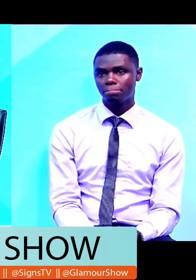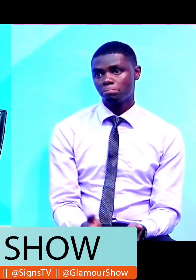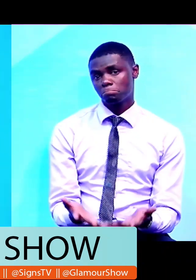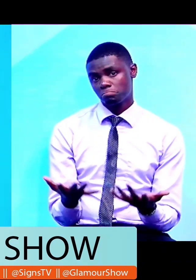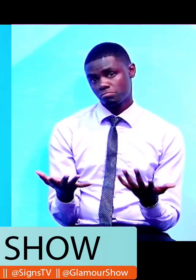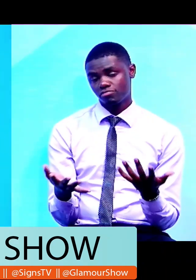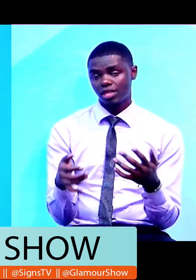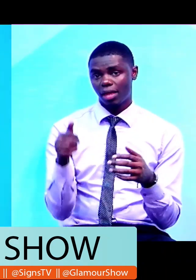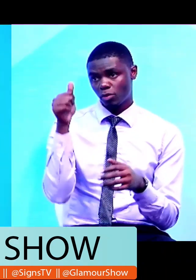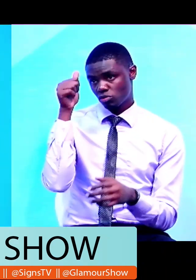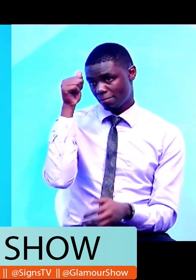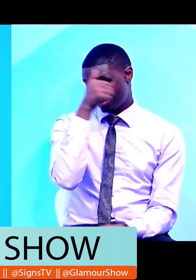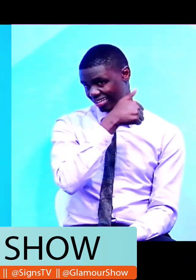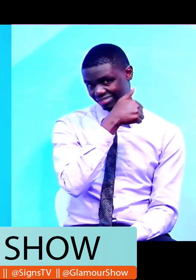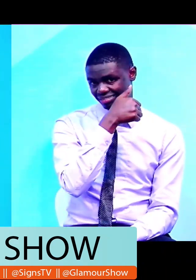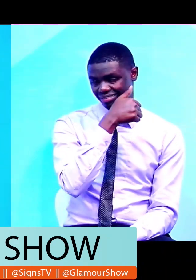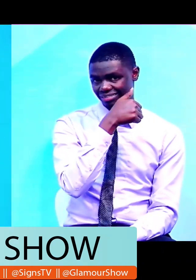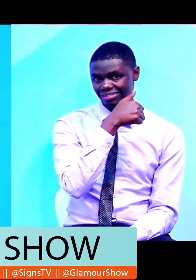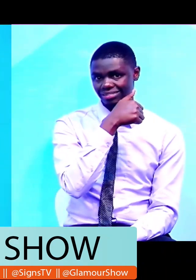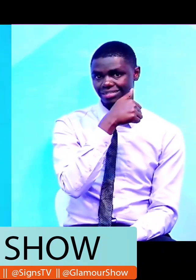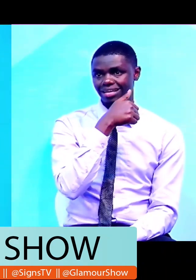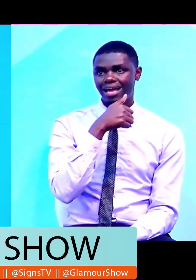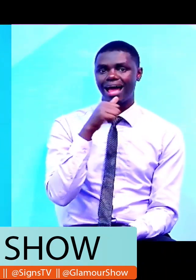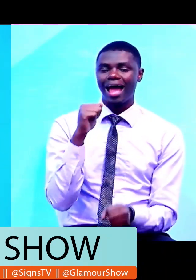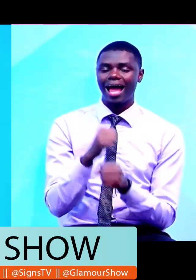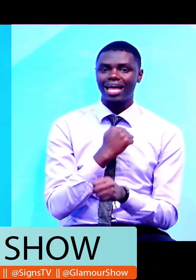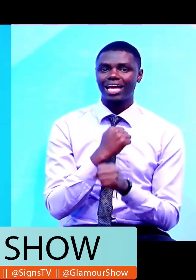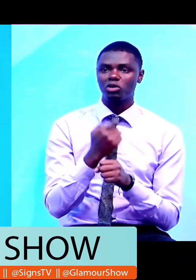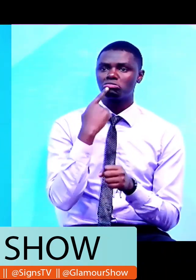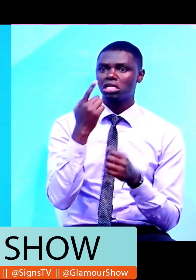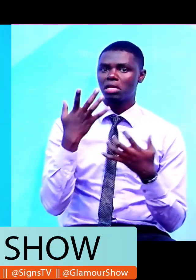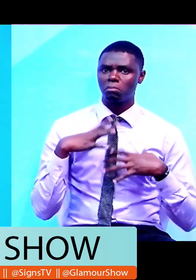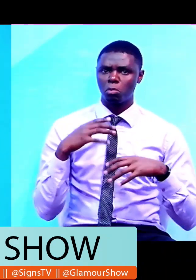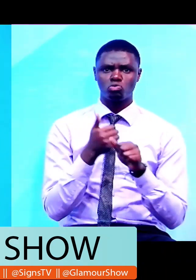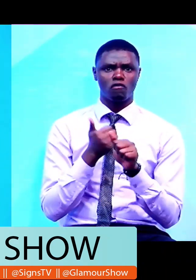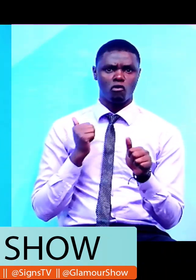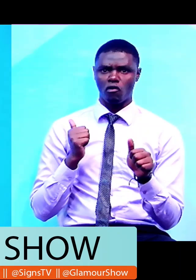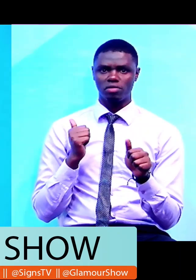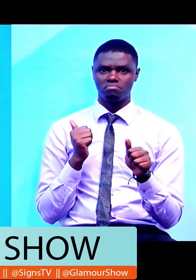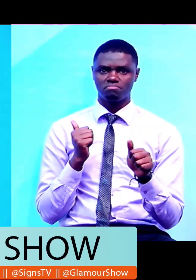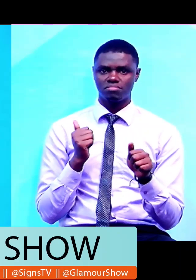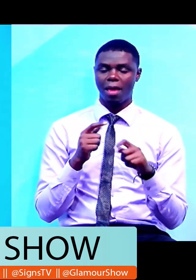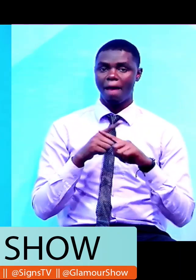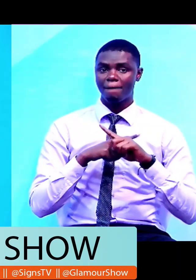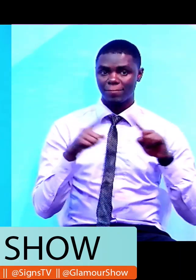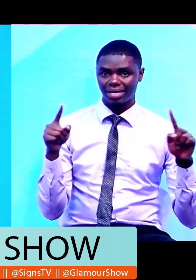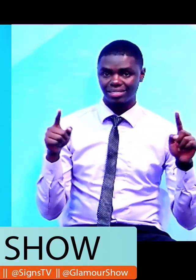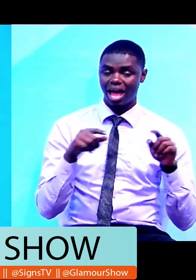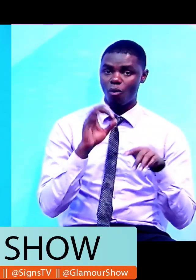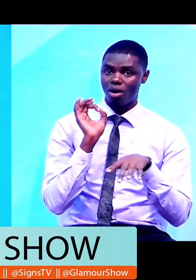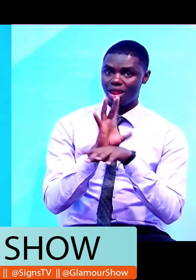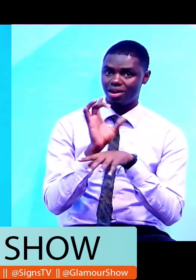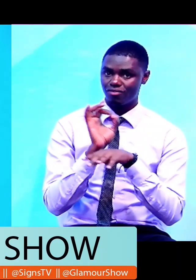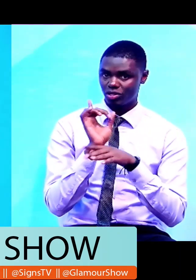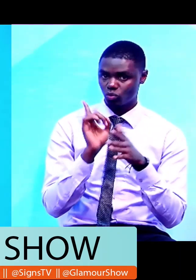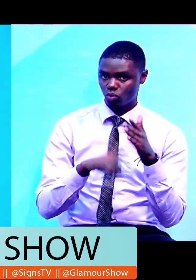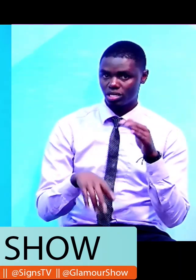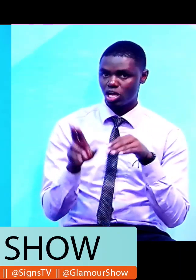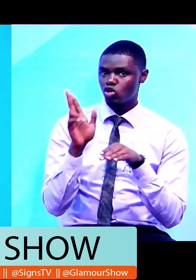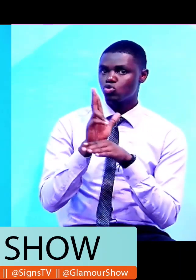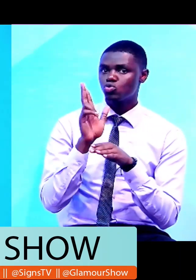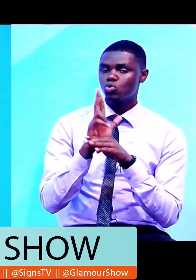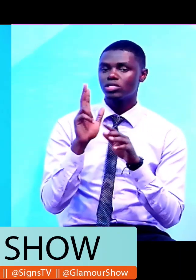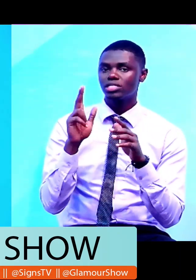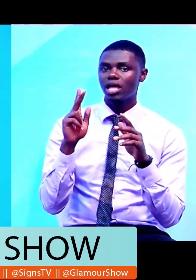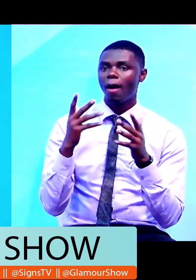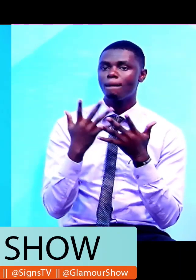to brands, I wouldn't actually tell someone to avoid, but I would advise use products